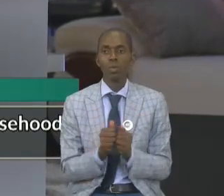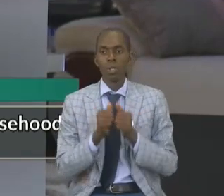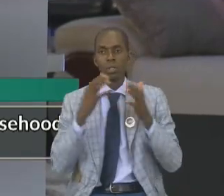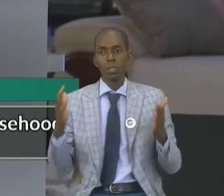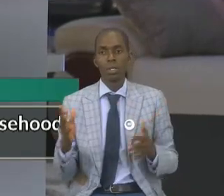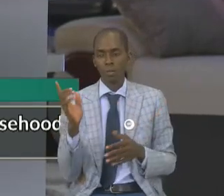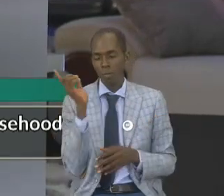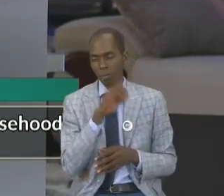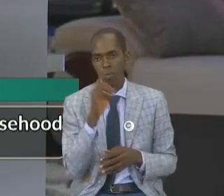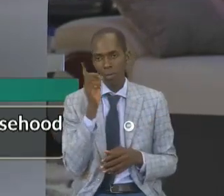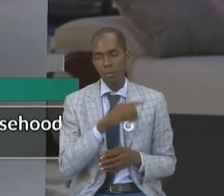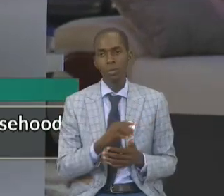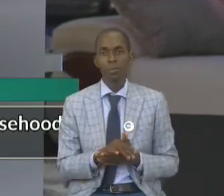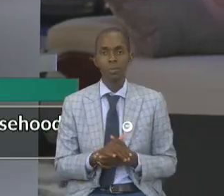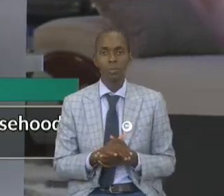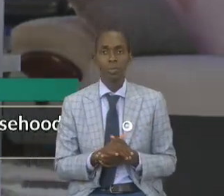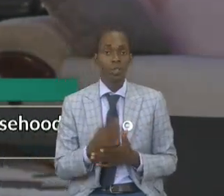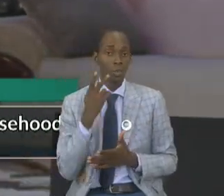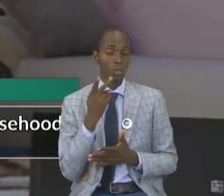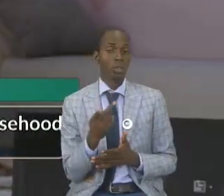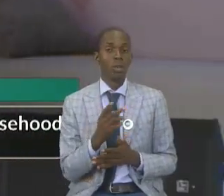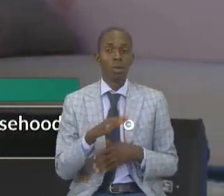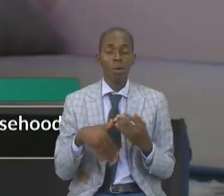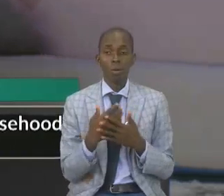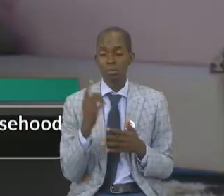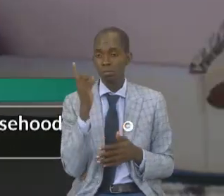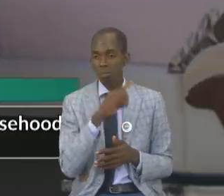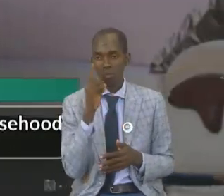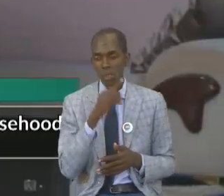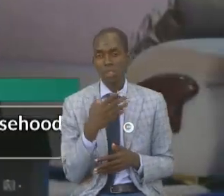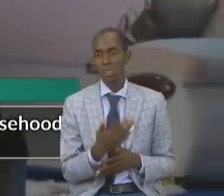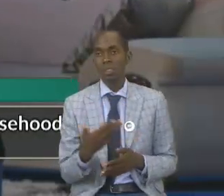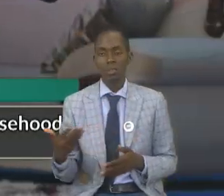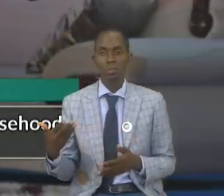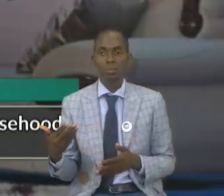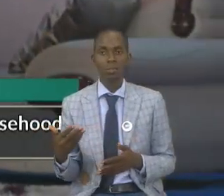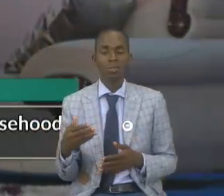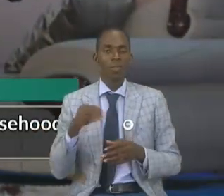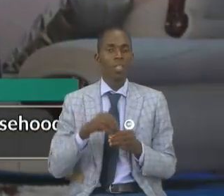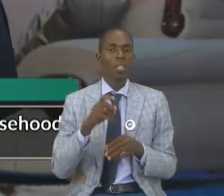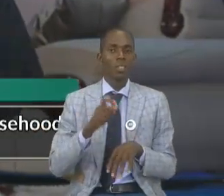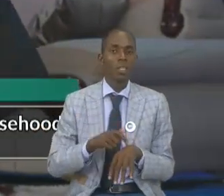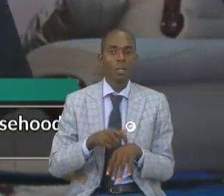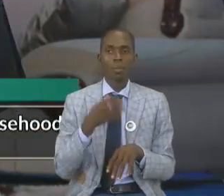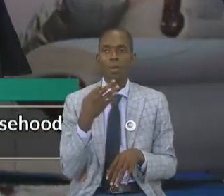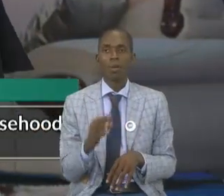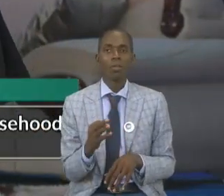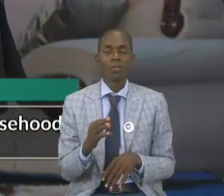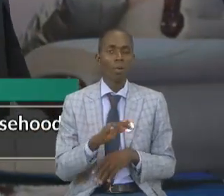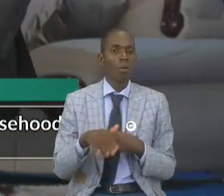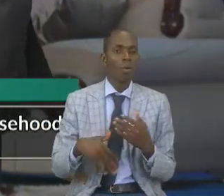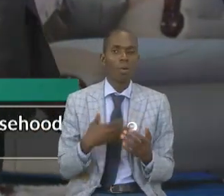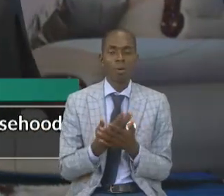without falsehood. You see, all the falsehood in the time of all those